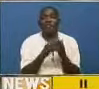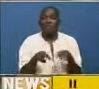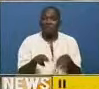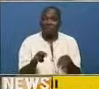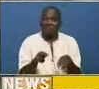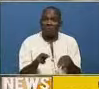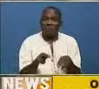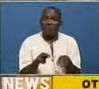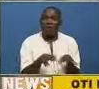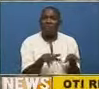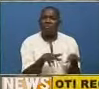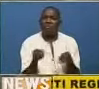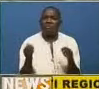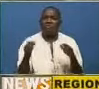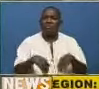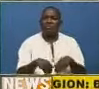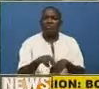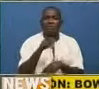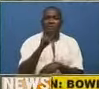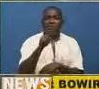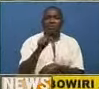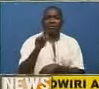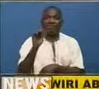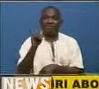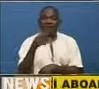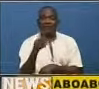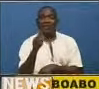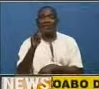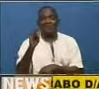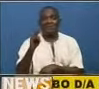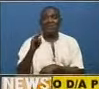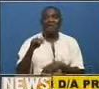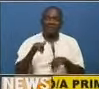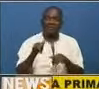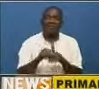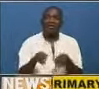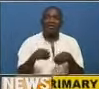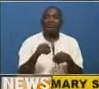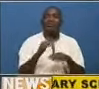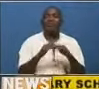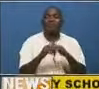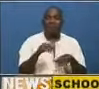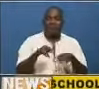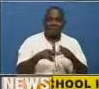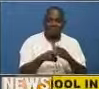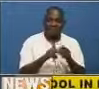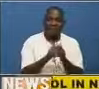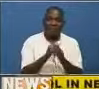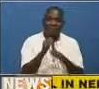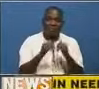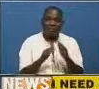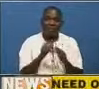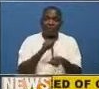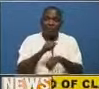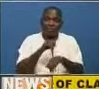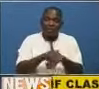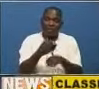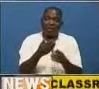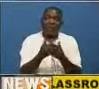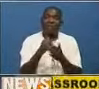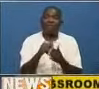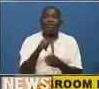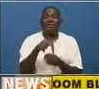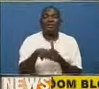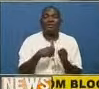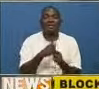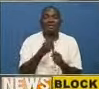roads that were washed away in 2015 and 16 have been awarded on contract, contractors who were on site before the